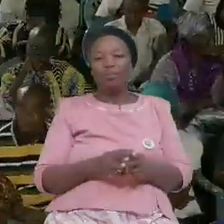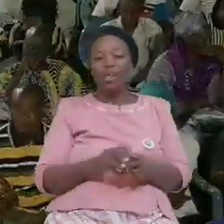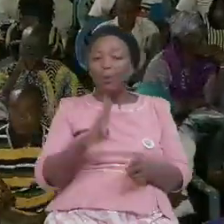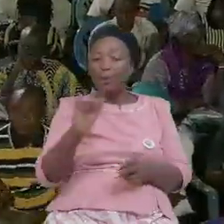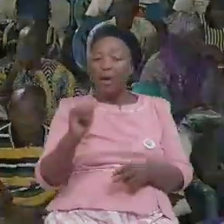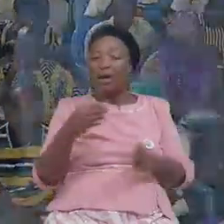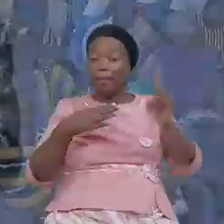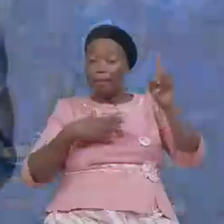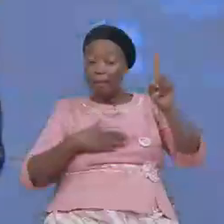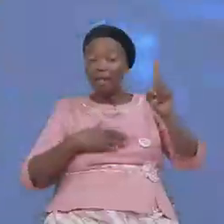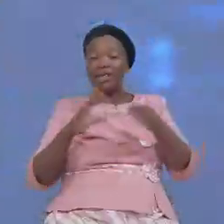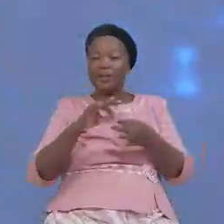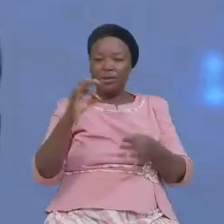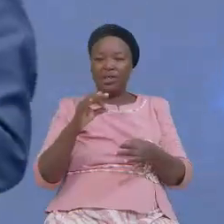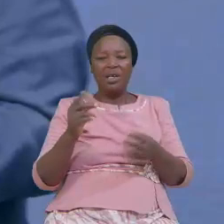spirit, it says in